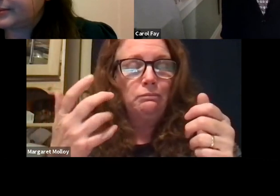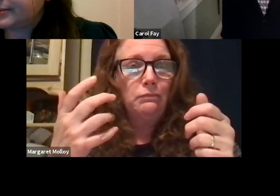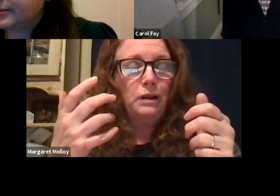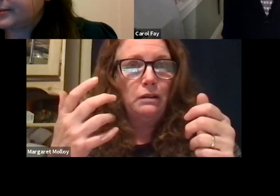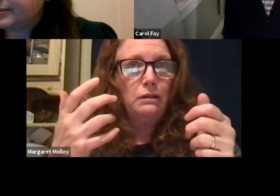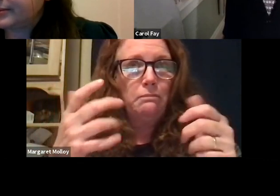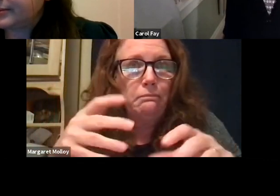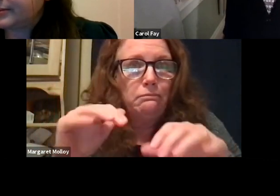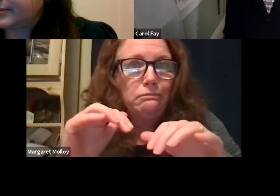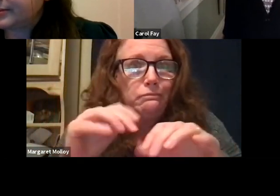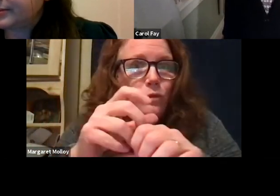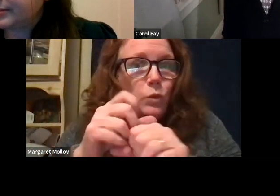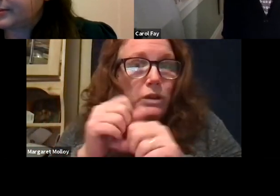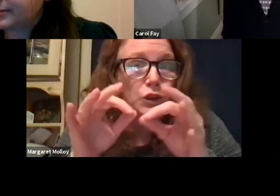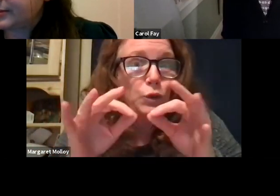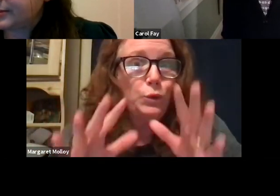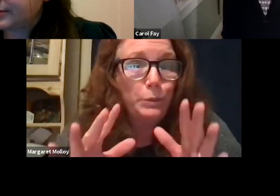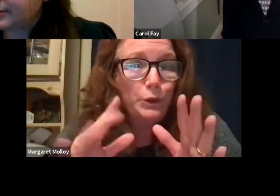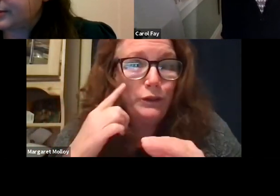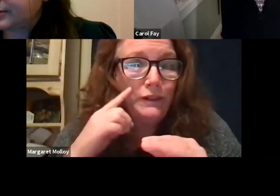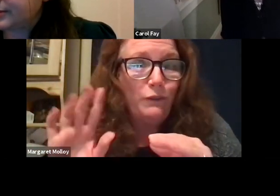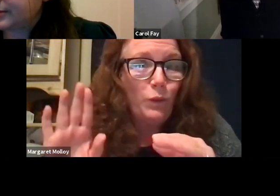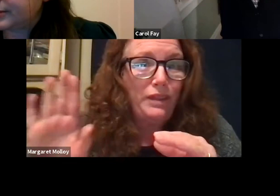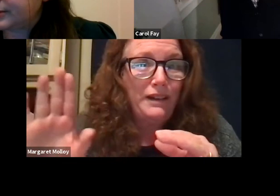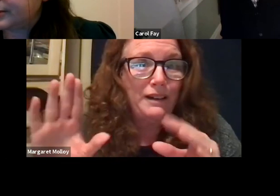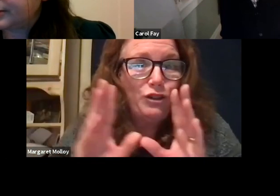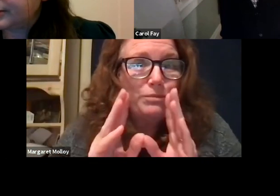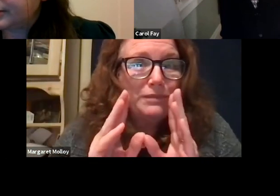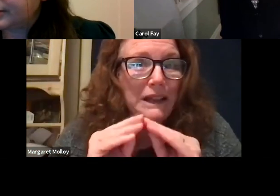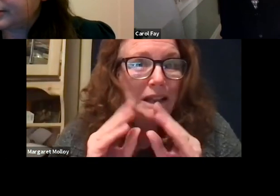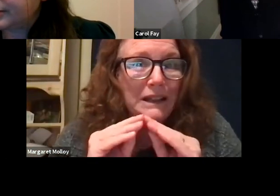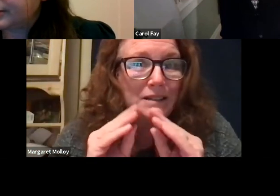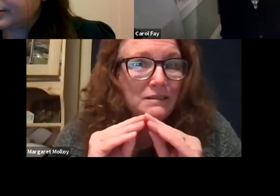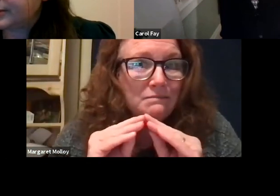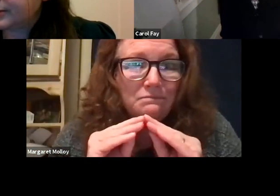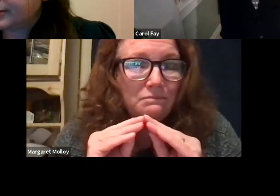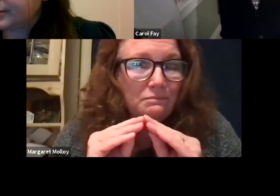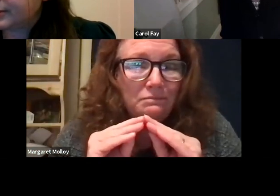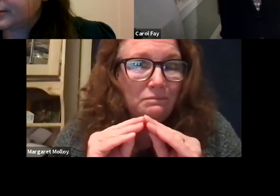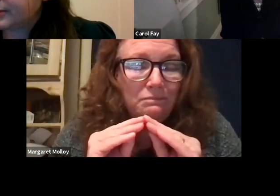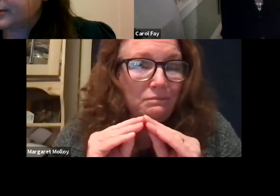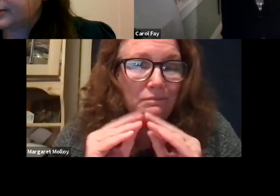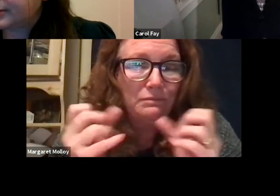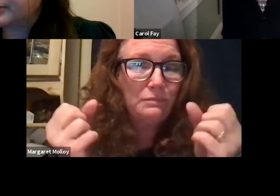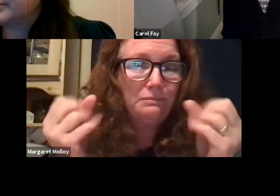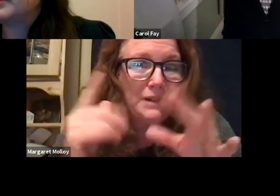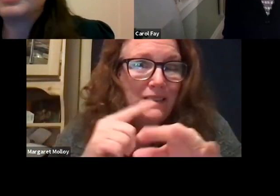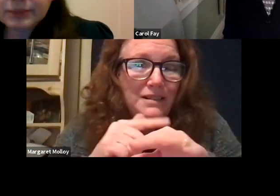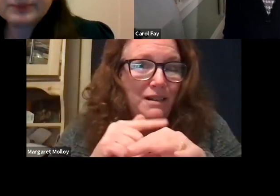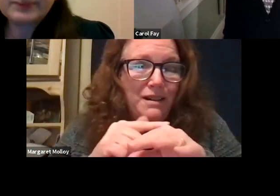a type of typical problem might be they want to get an interpreter for a meeting at